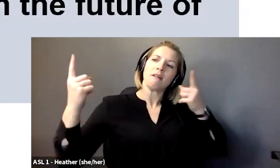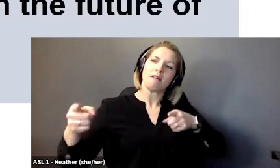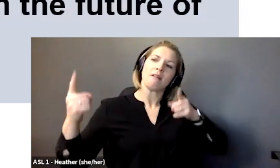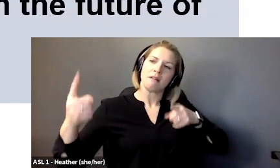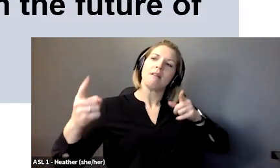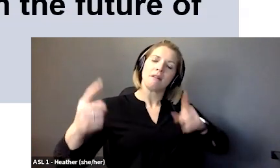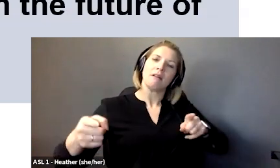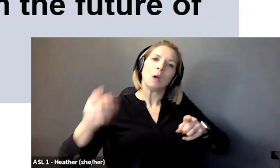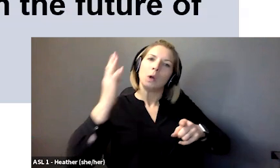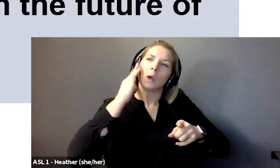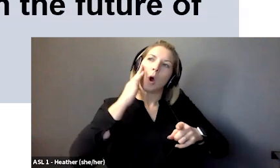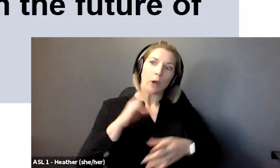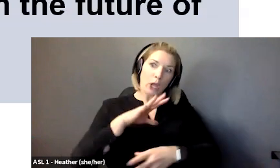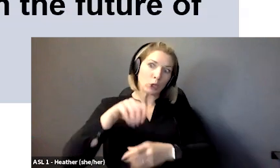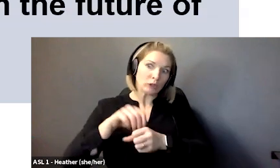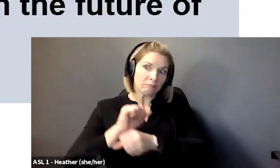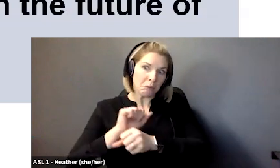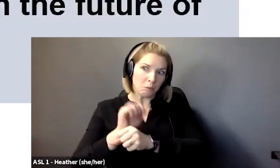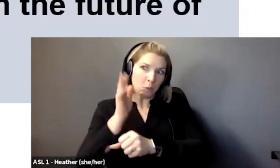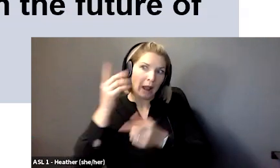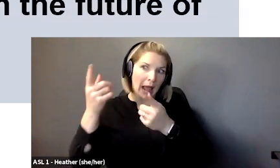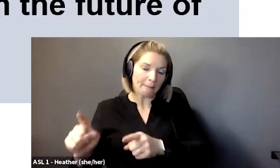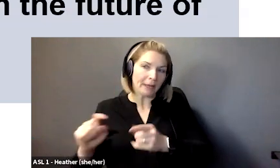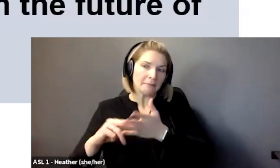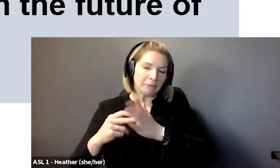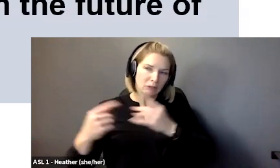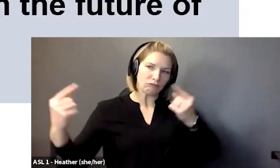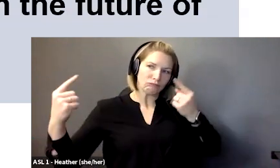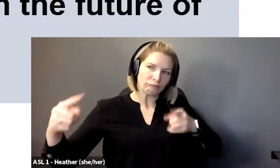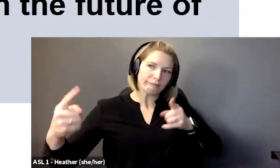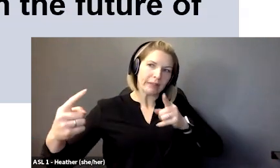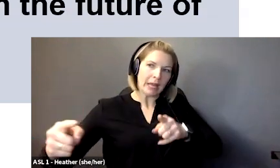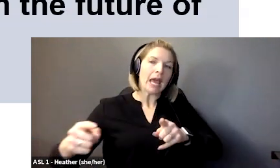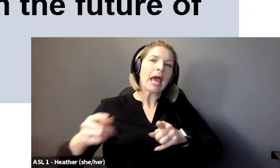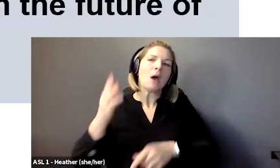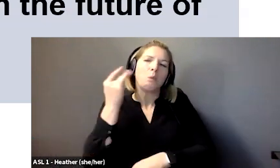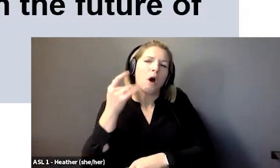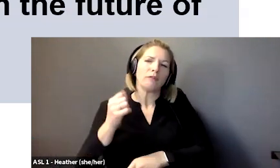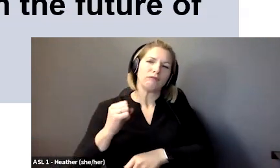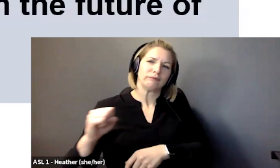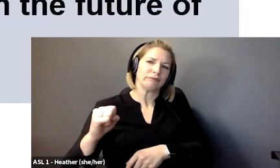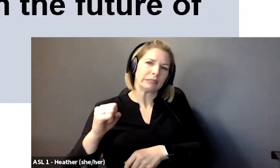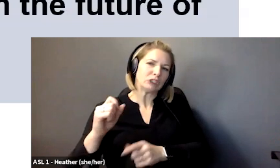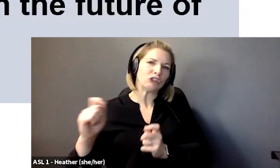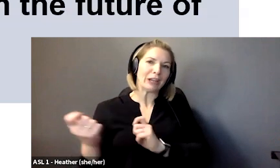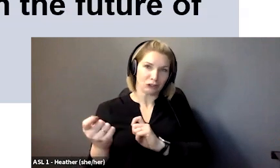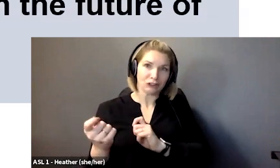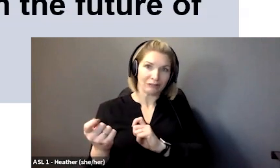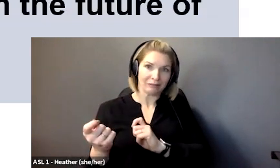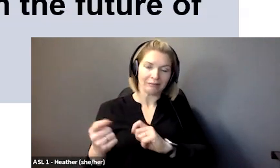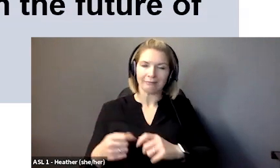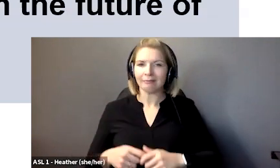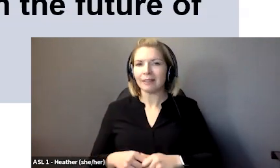facilitate inclusive employment of persons living with disabilities that are resilient to changes in the future of work. And when I talk about